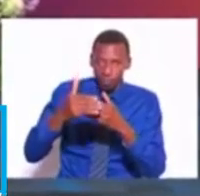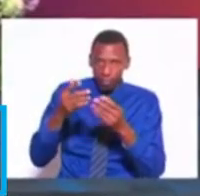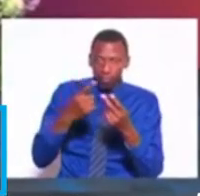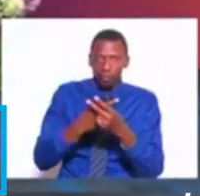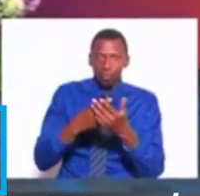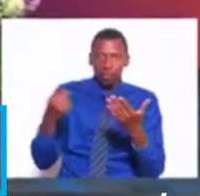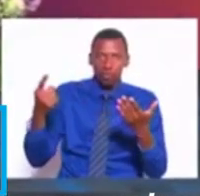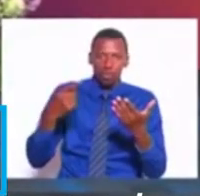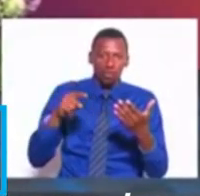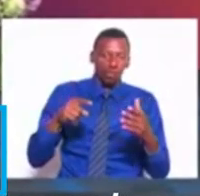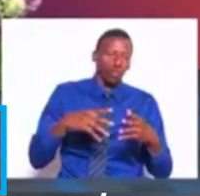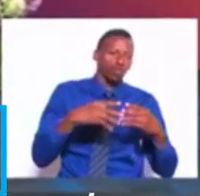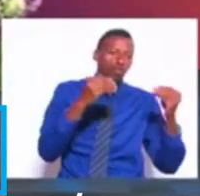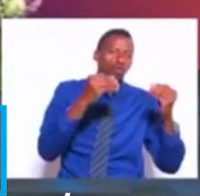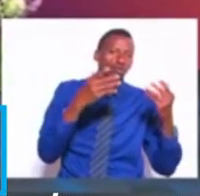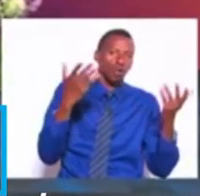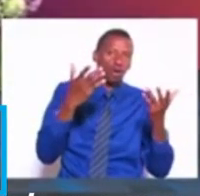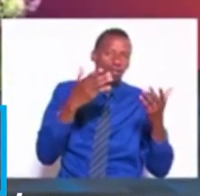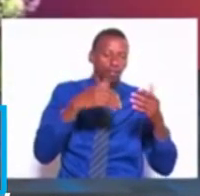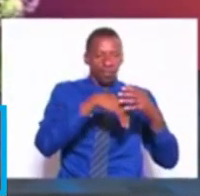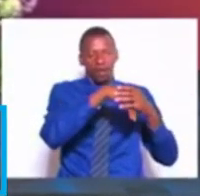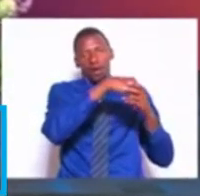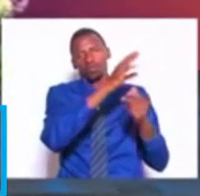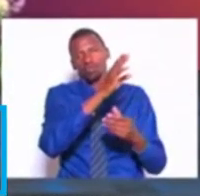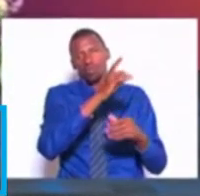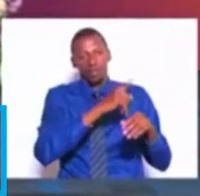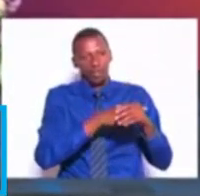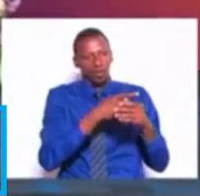out. When we are there waiting for